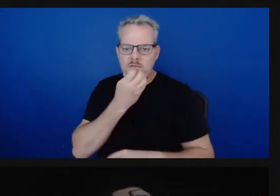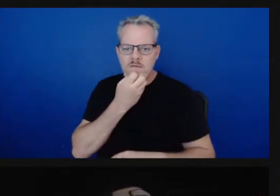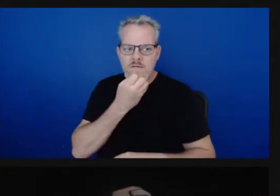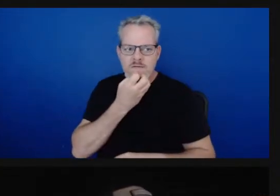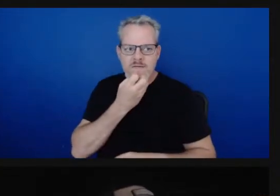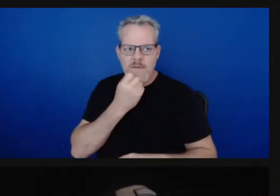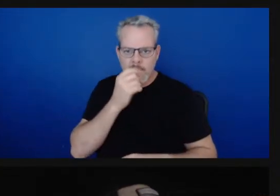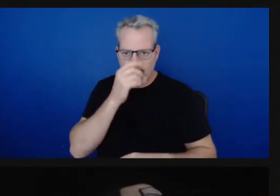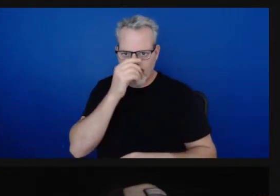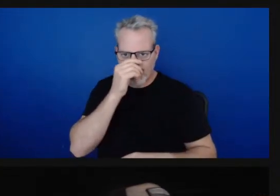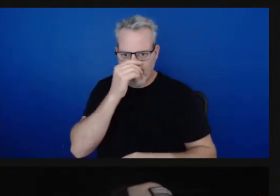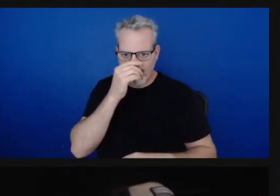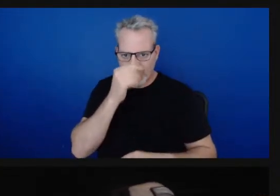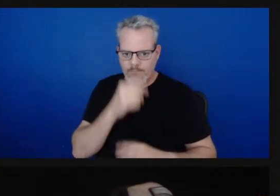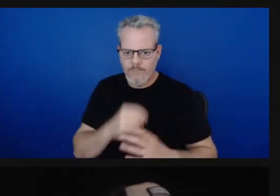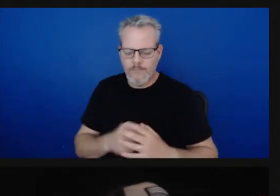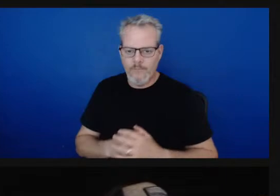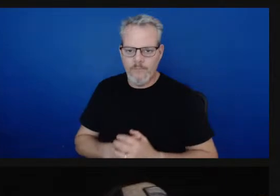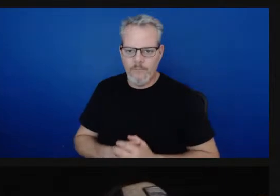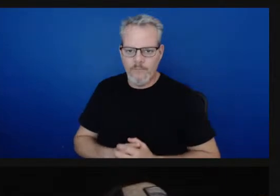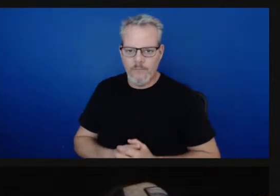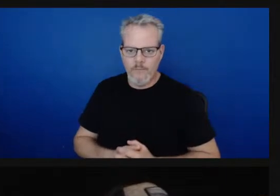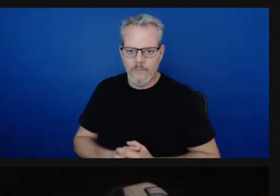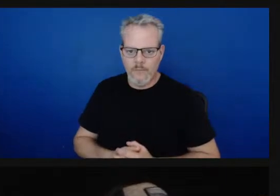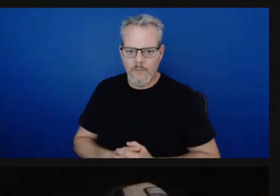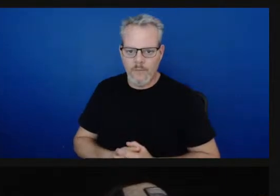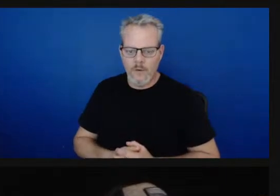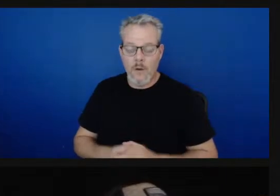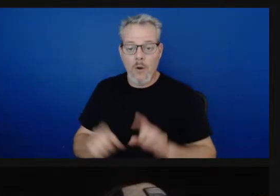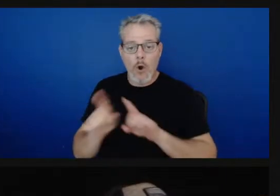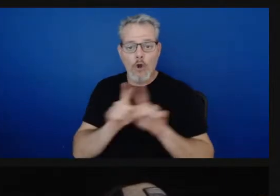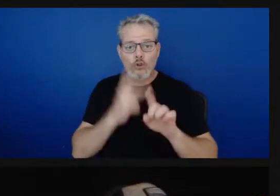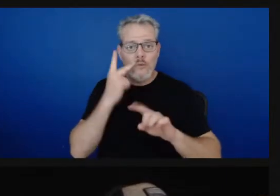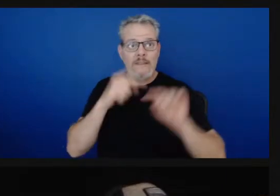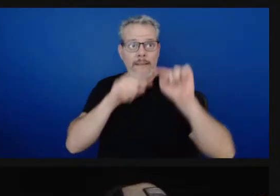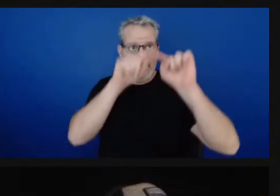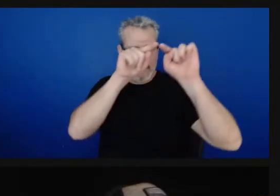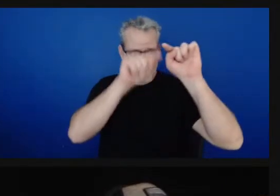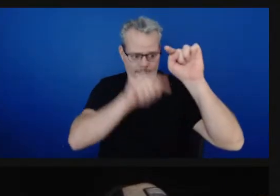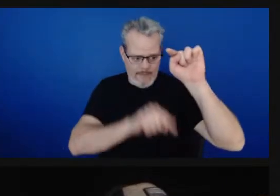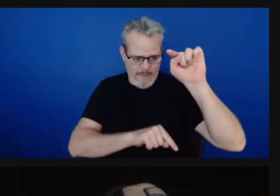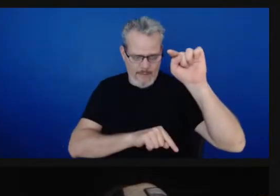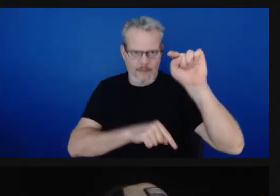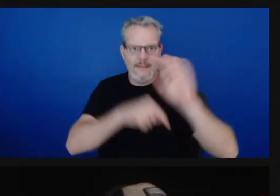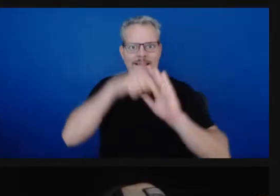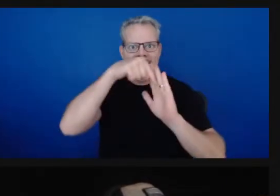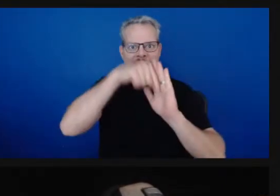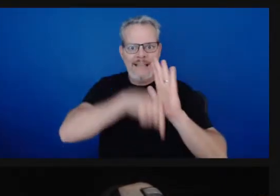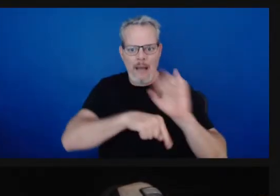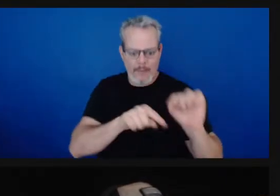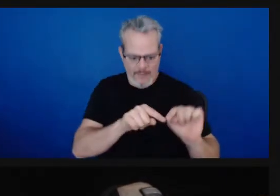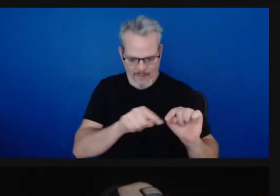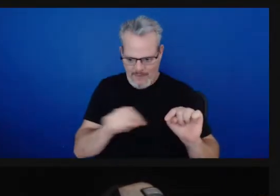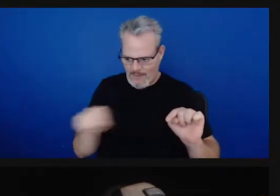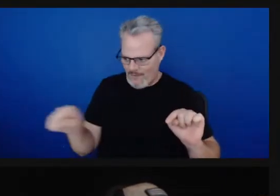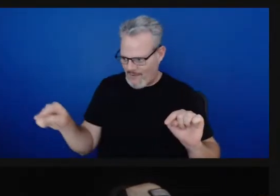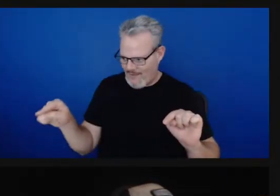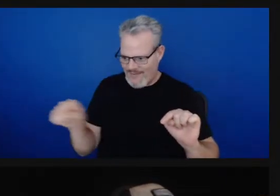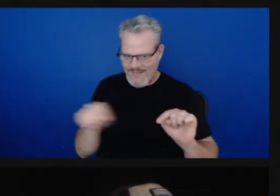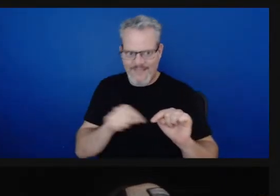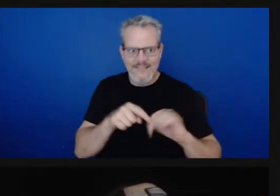We can also look at these as depth versus time, right? So looking at the last 2